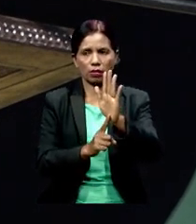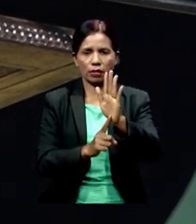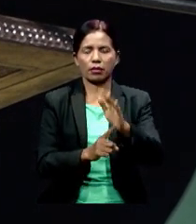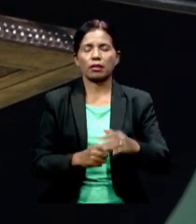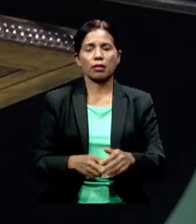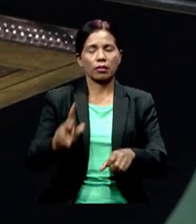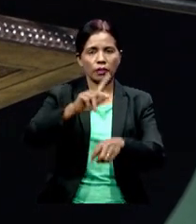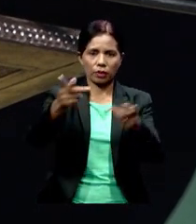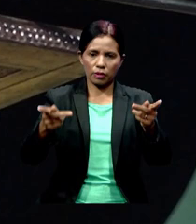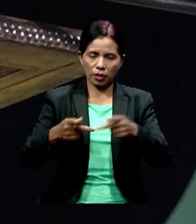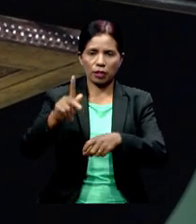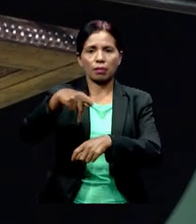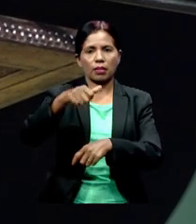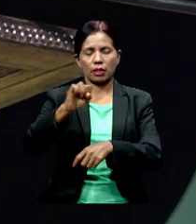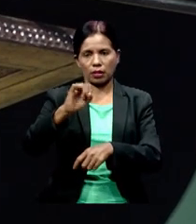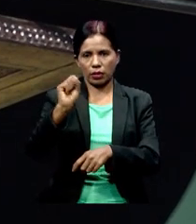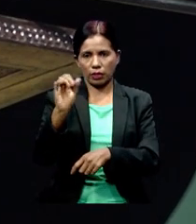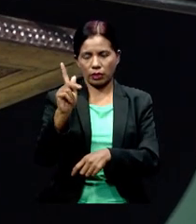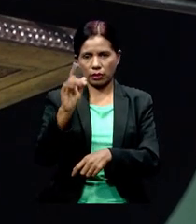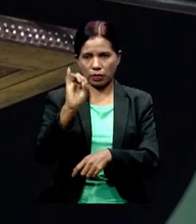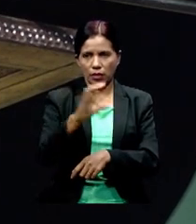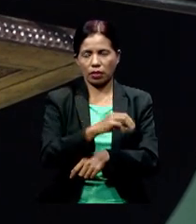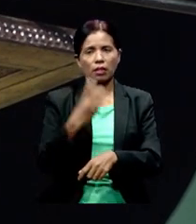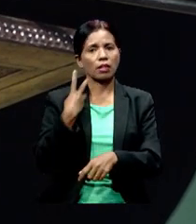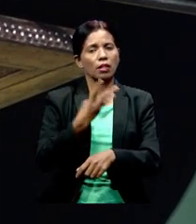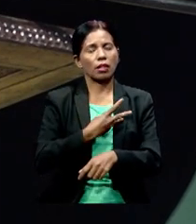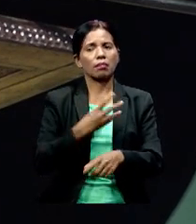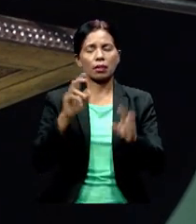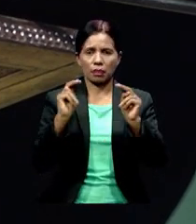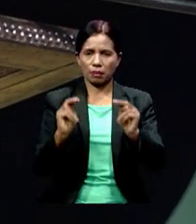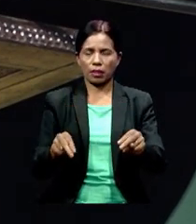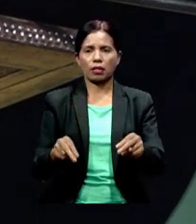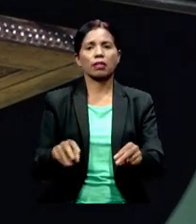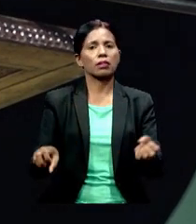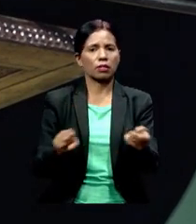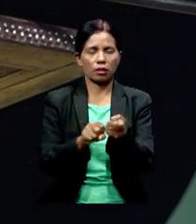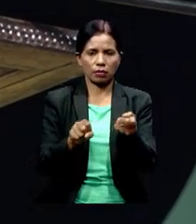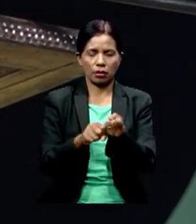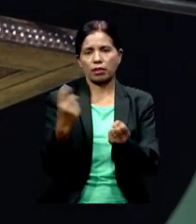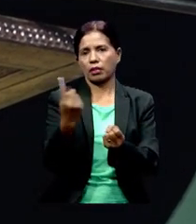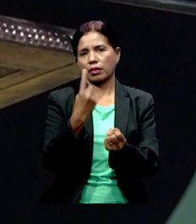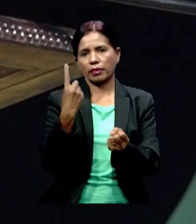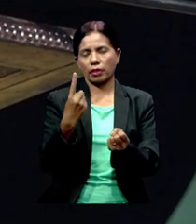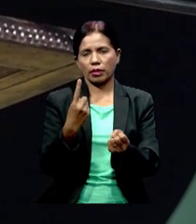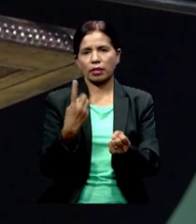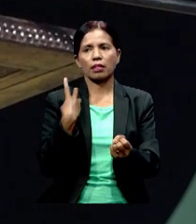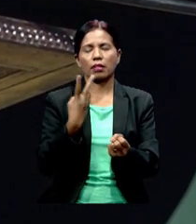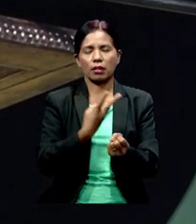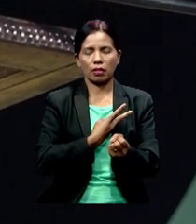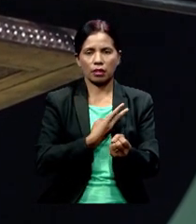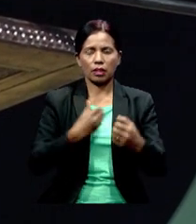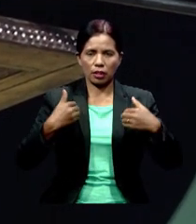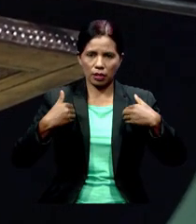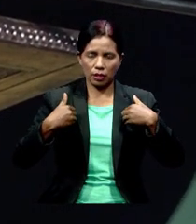Pacific. We must act collectively, and we must act now, if we are to deliver on our shared